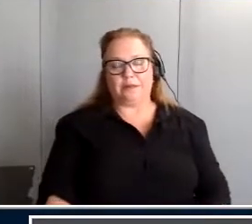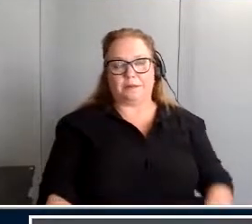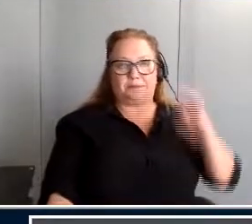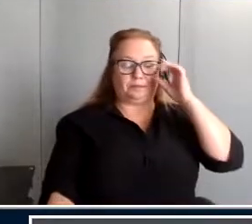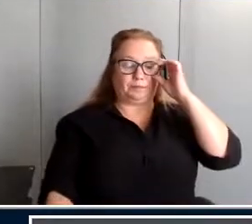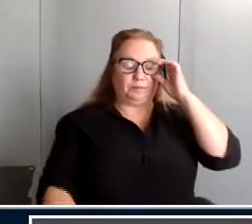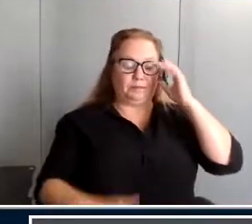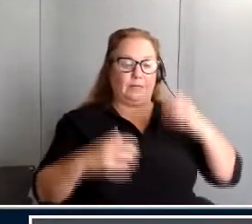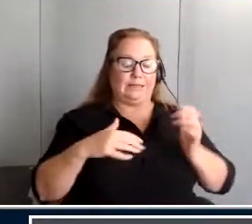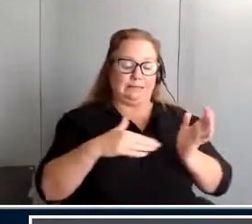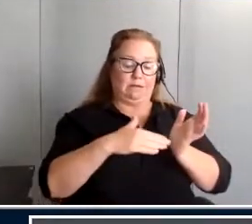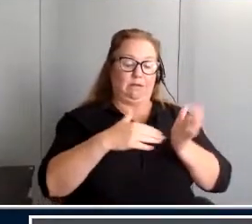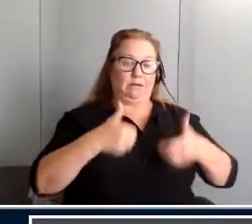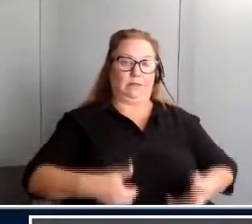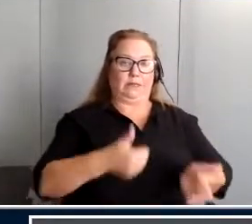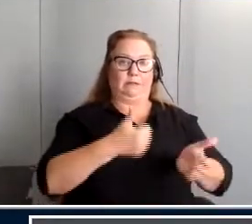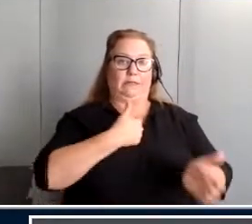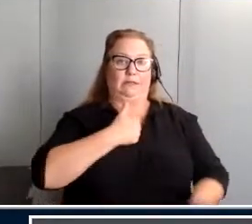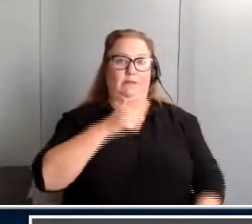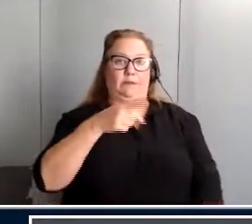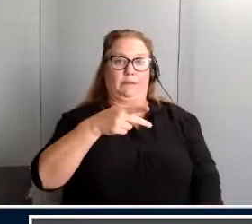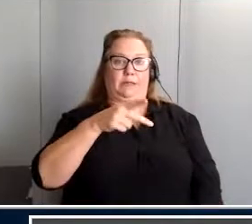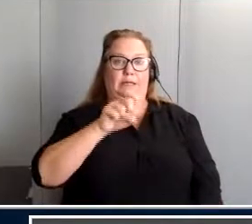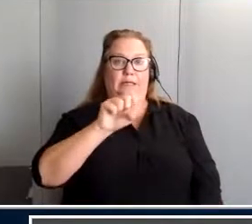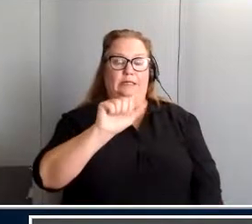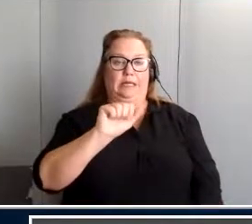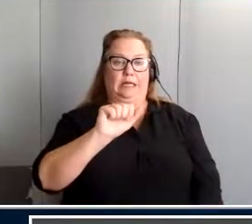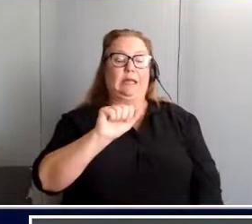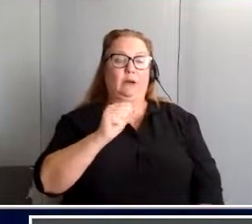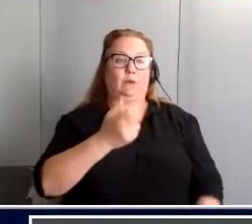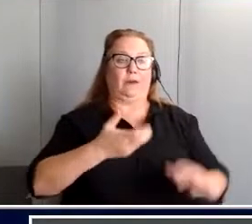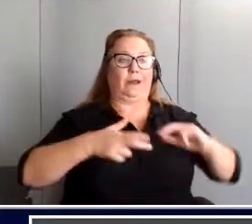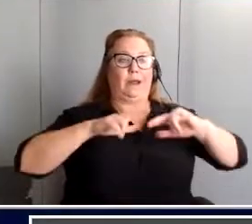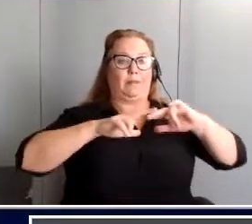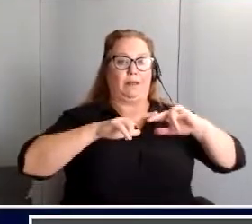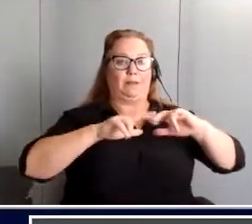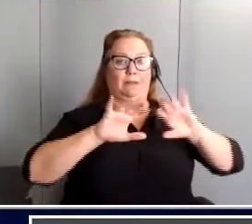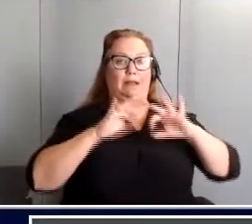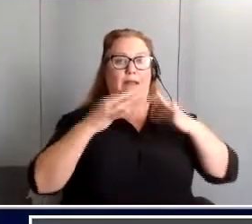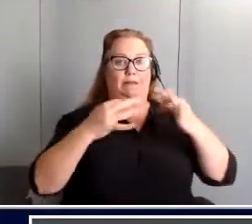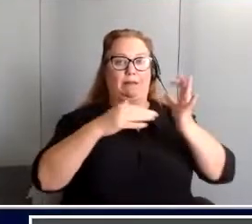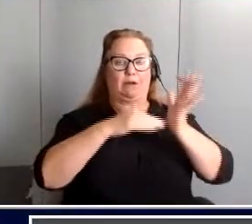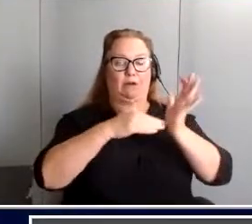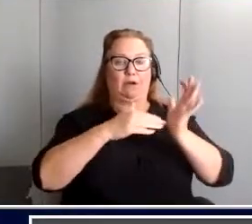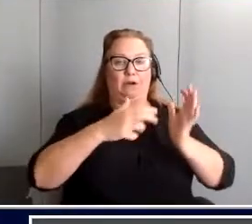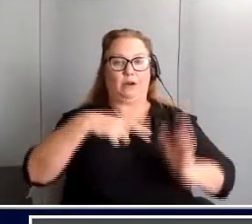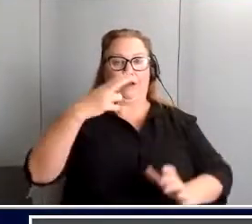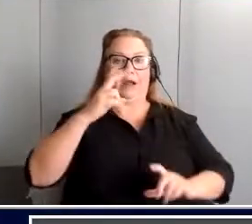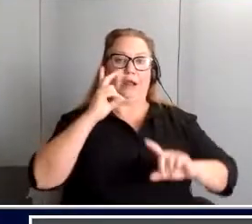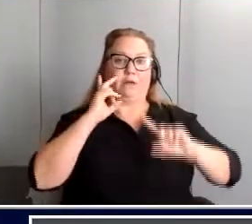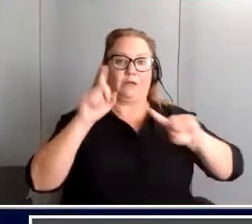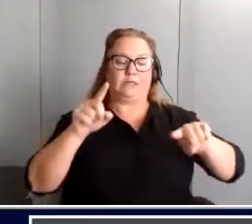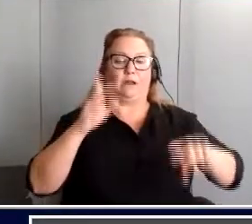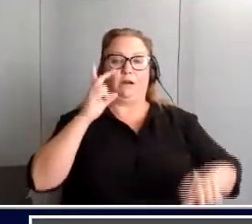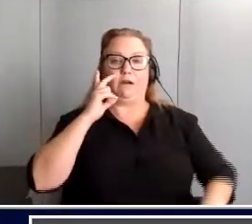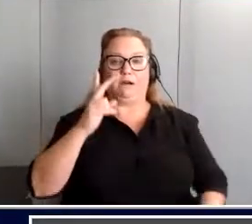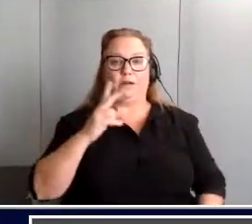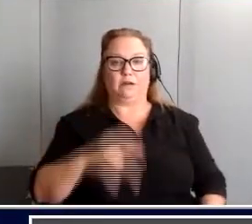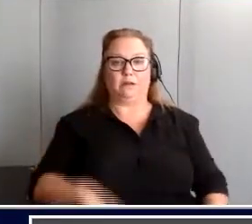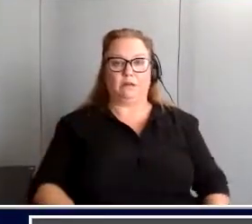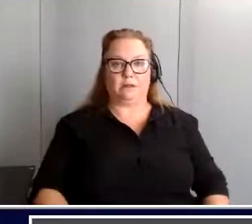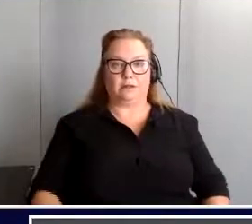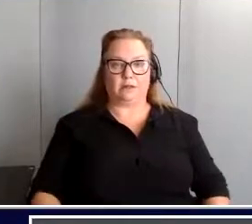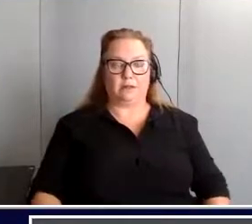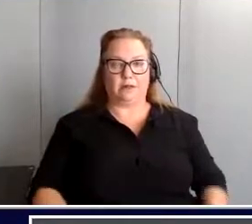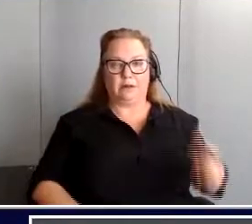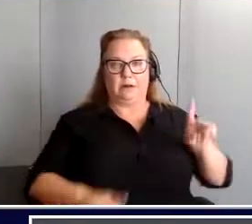healthcare provider, my PSA went up, and I knew the family history. I was like, I'm going to go see this guy. I know who to go see, and I did. But people